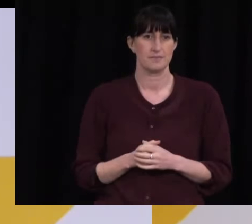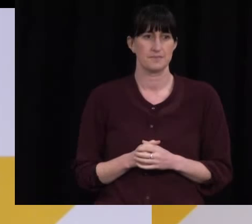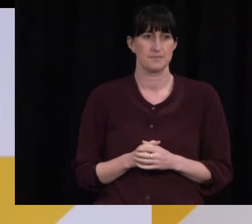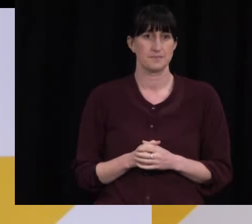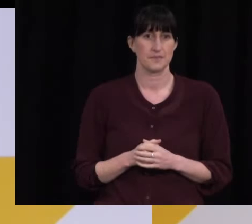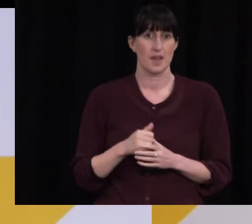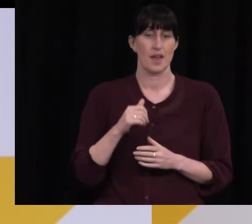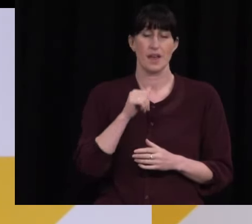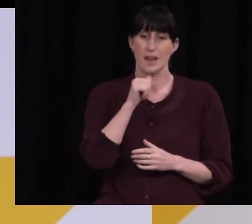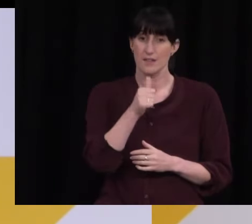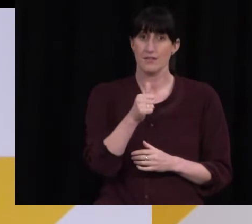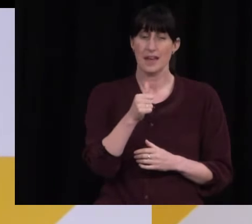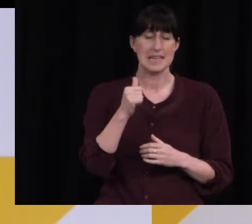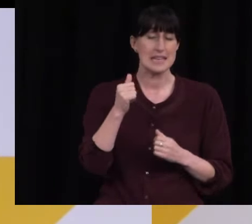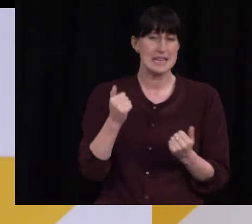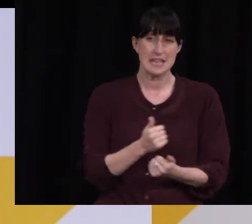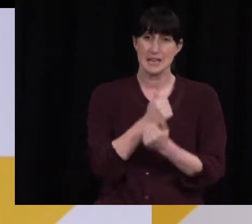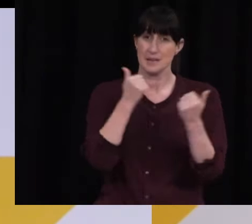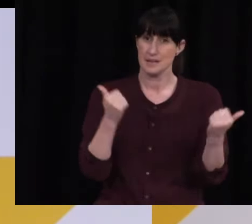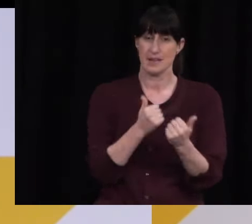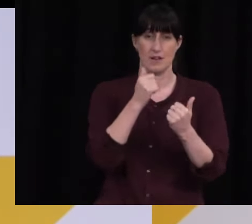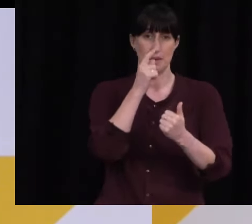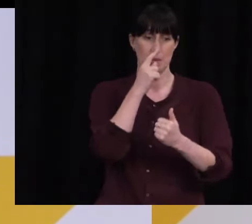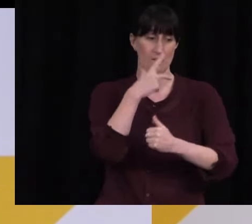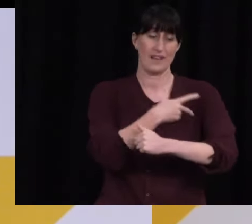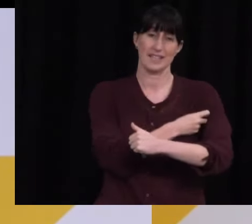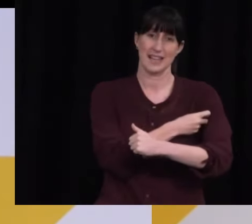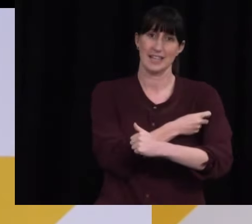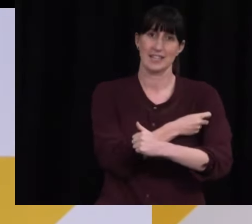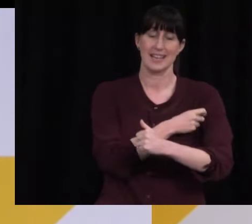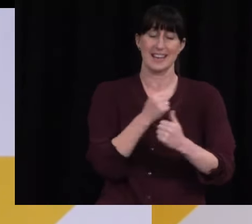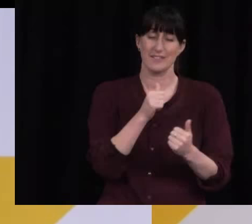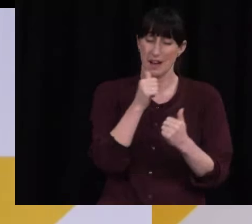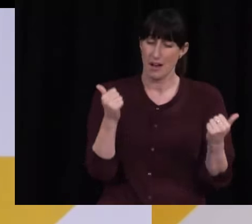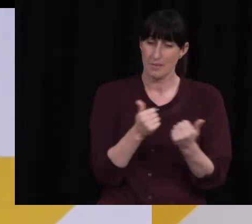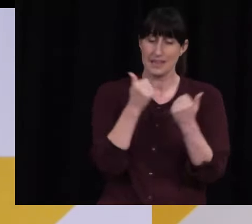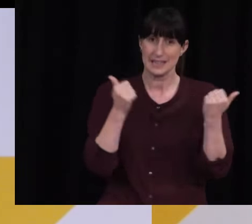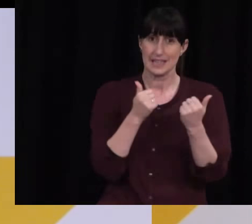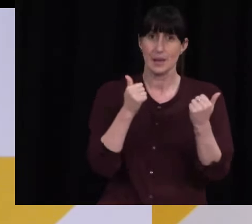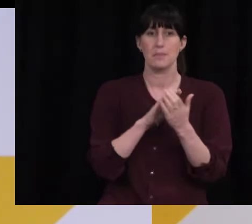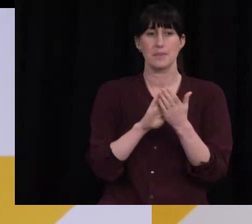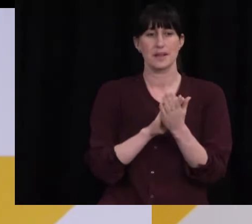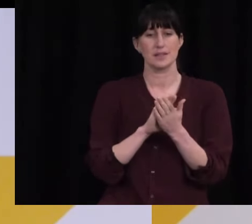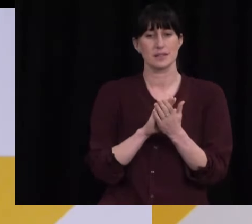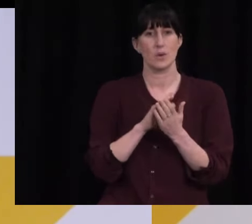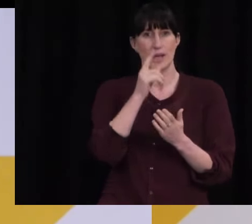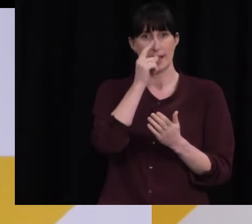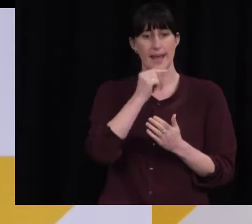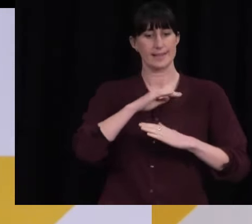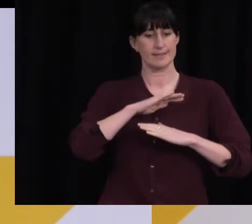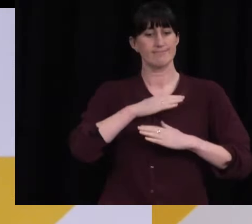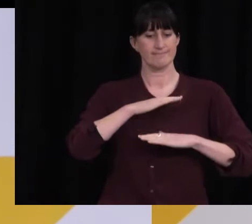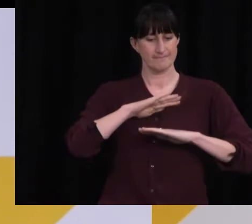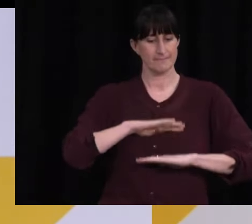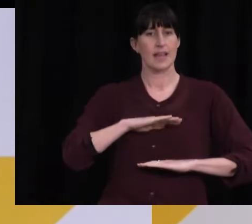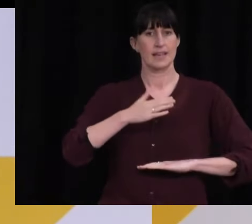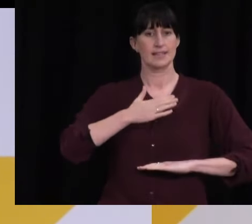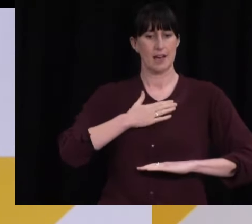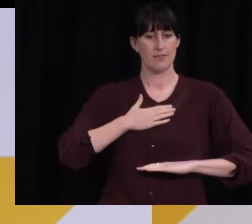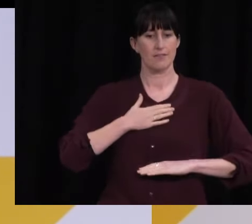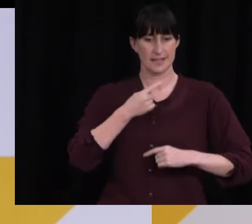high vaccination rates will be what will allow us to contemplate and safely undertake large